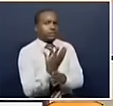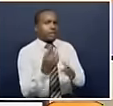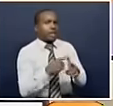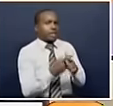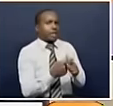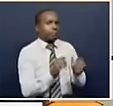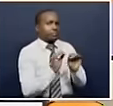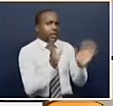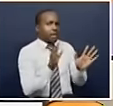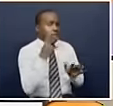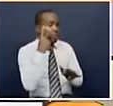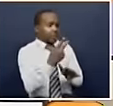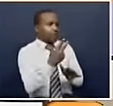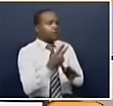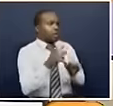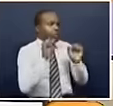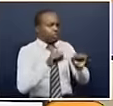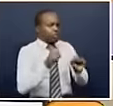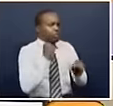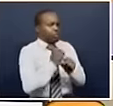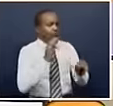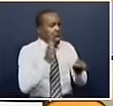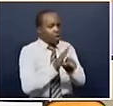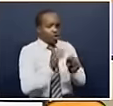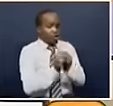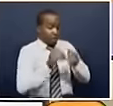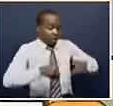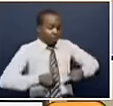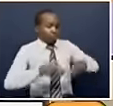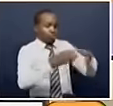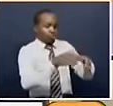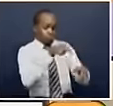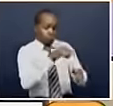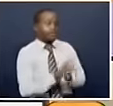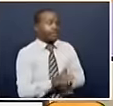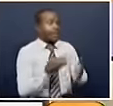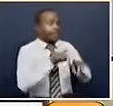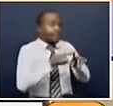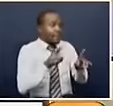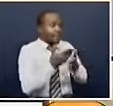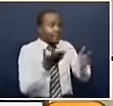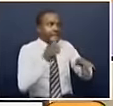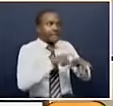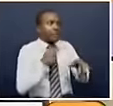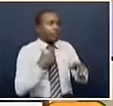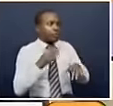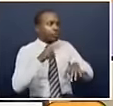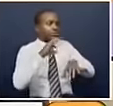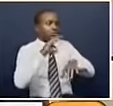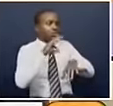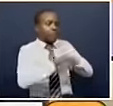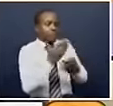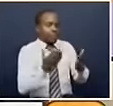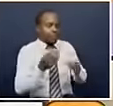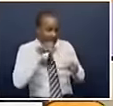definitely you start seeing that we could do so much with the youth. But any time you want to reap something, you must first invest.